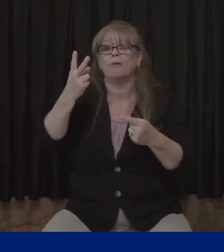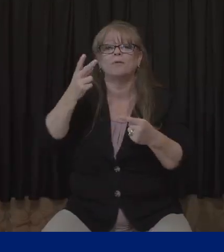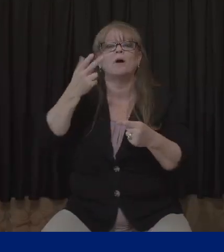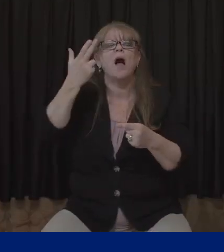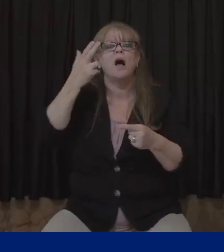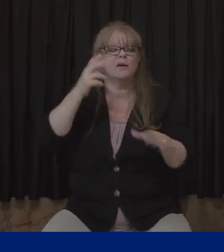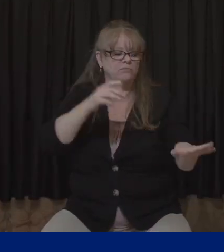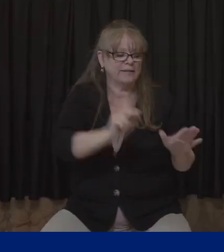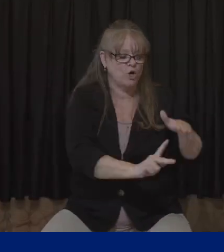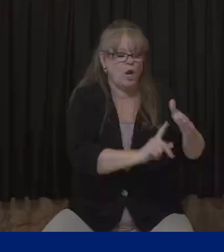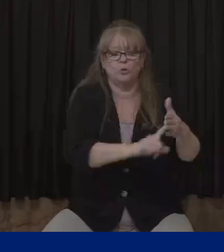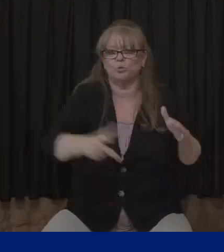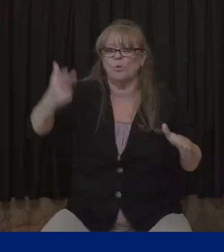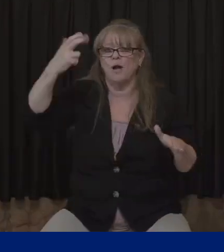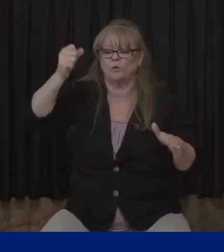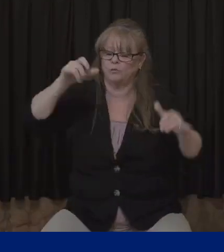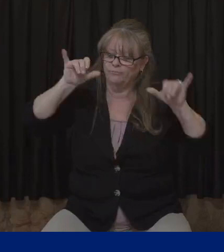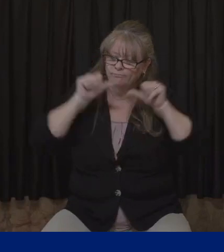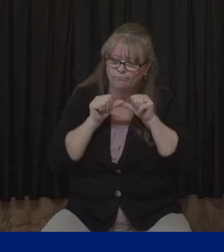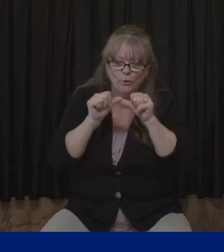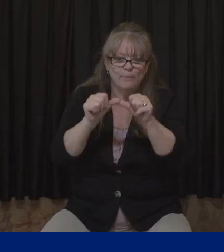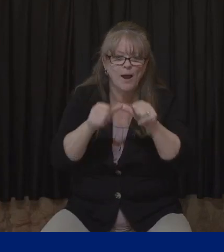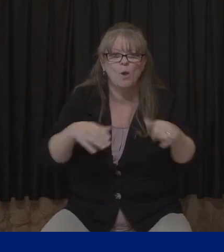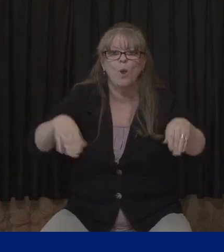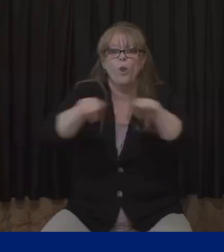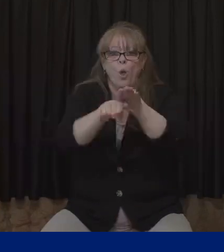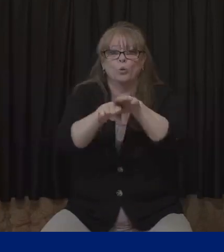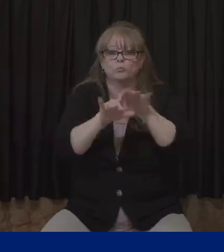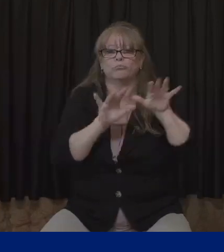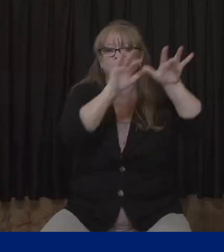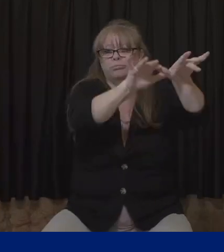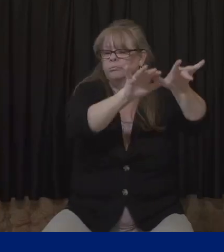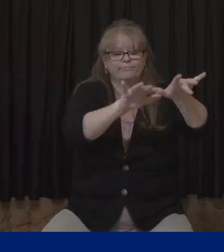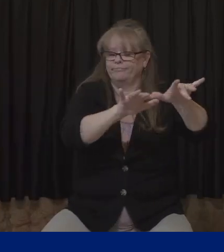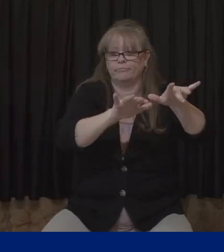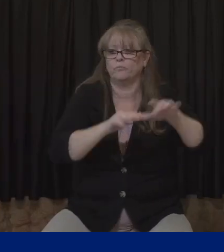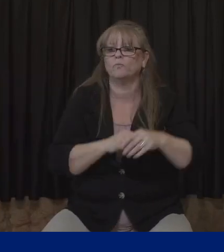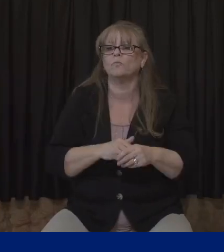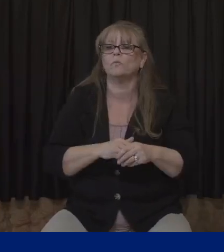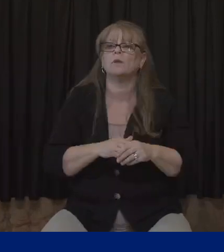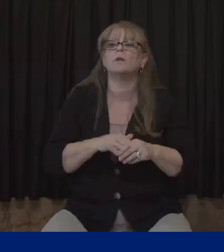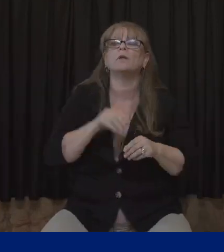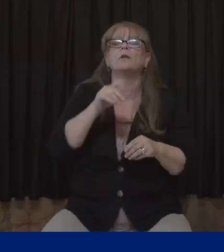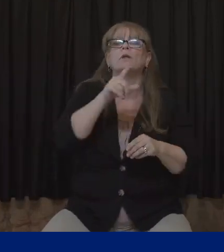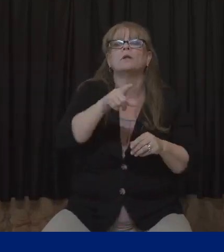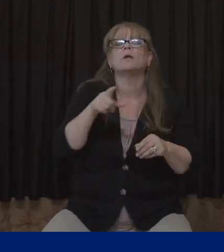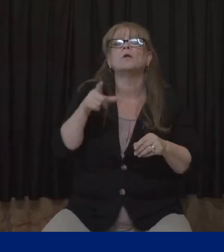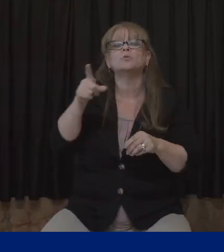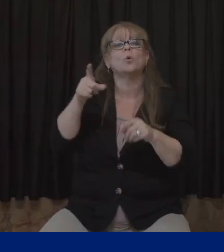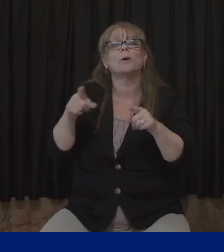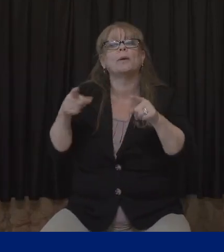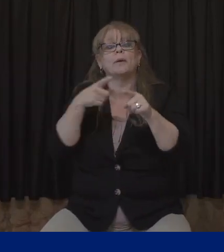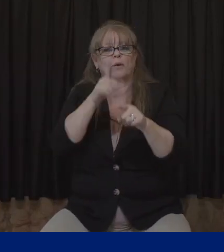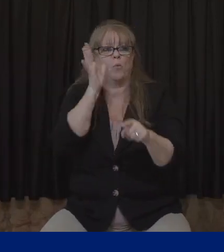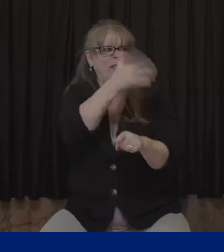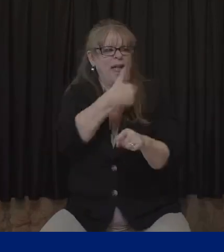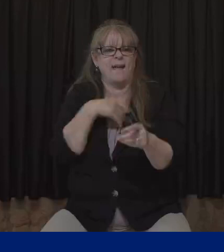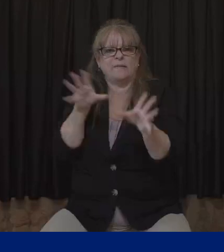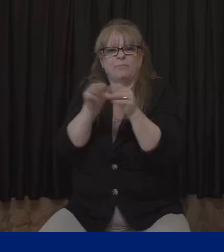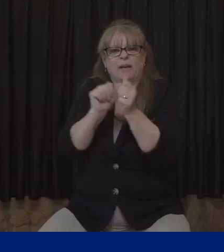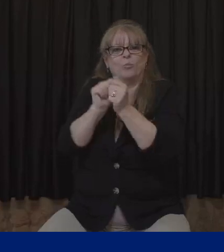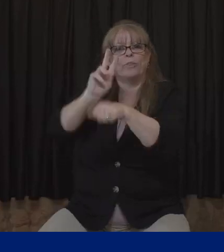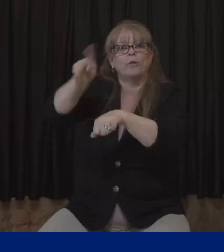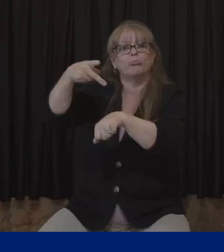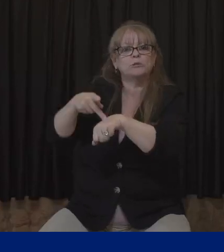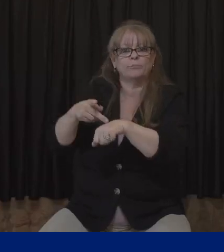Now, I've talked a number of calls with superintendents. Many school districts are also, and they're able to do this. You're using your buildings, meaning you can have one-on-one meetings